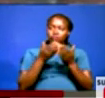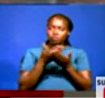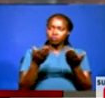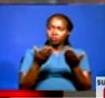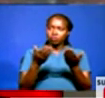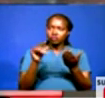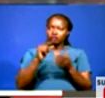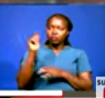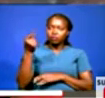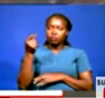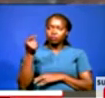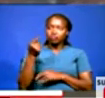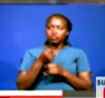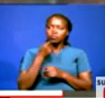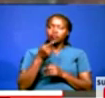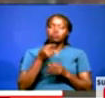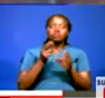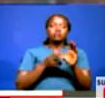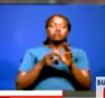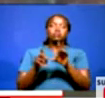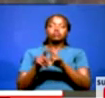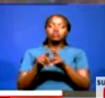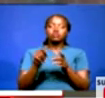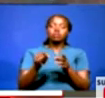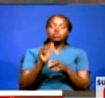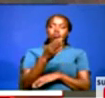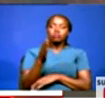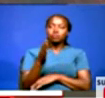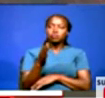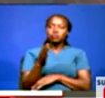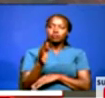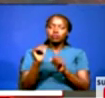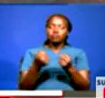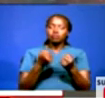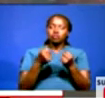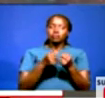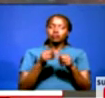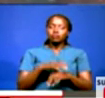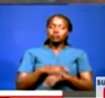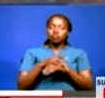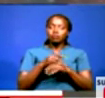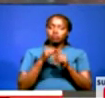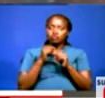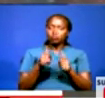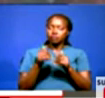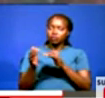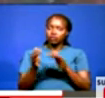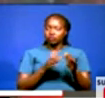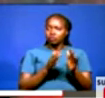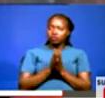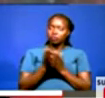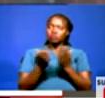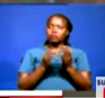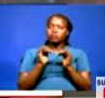greening Kenya. Make sure you play your part, plant a tree. It might save the earth. Well, time to get the latest in the world of